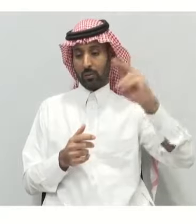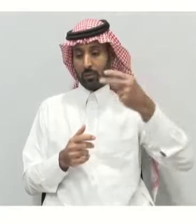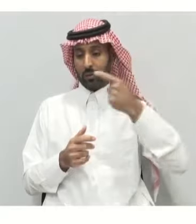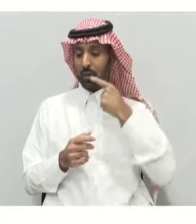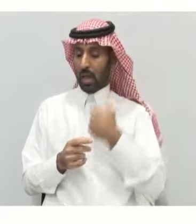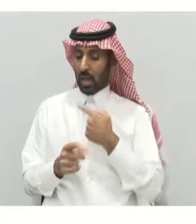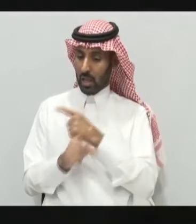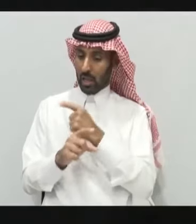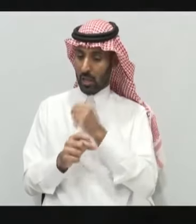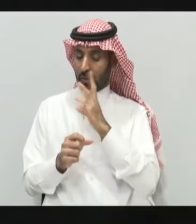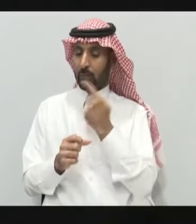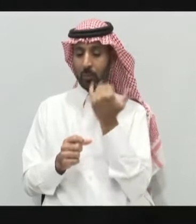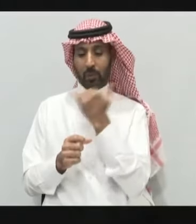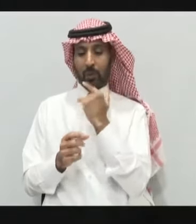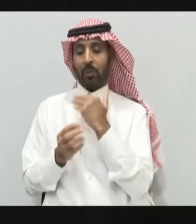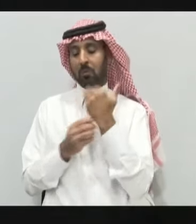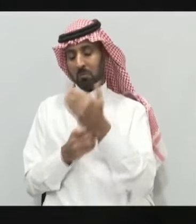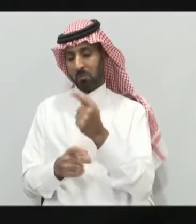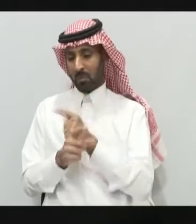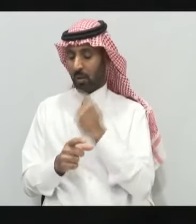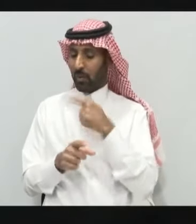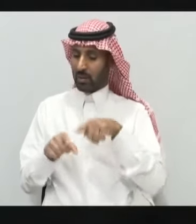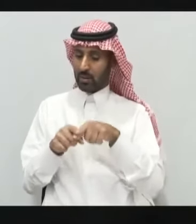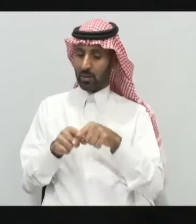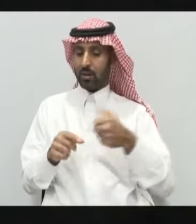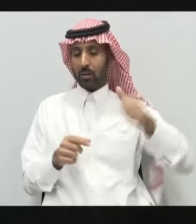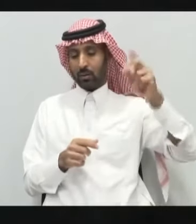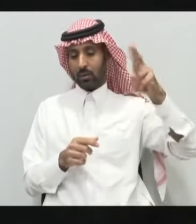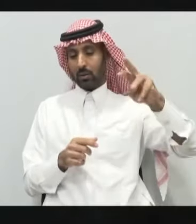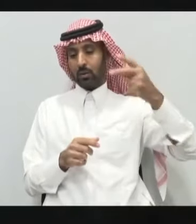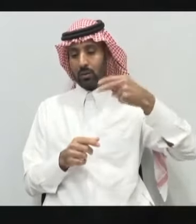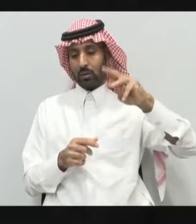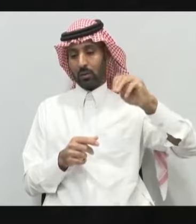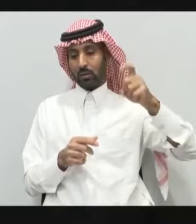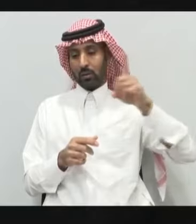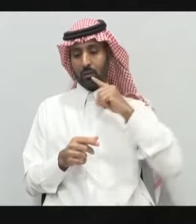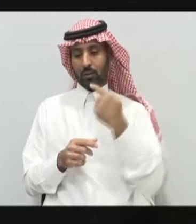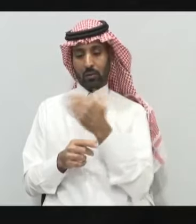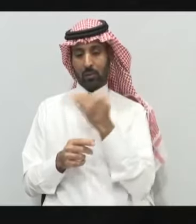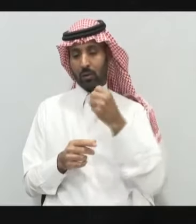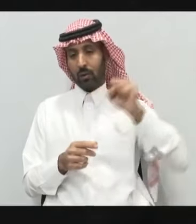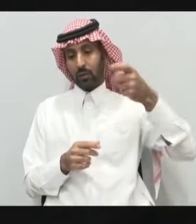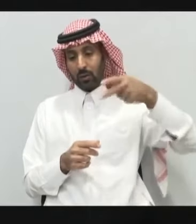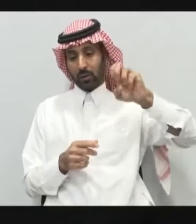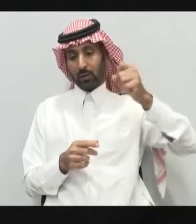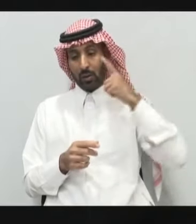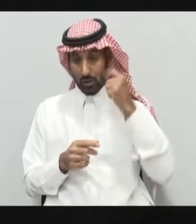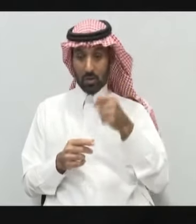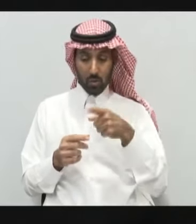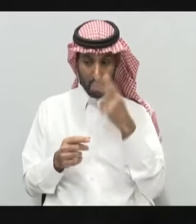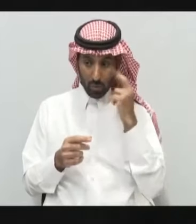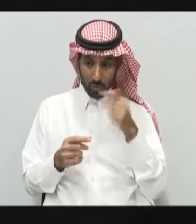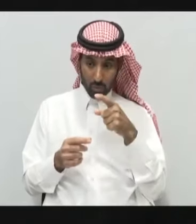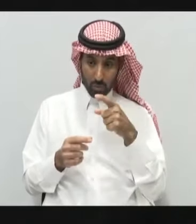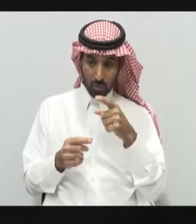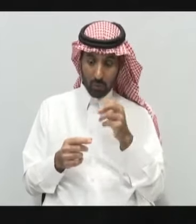teacher Mazen, speak English, and my friend Ahmed, he speaks Spanish. Did you notice something here?